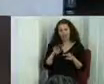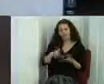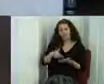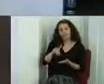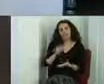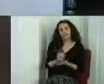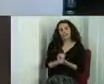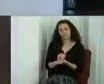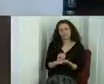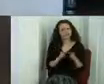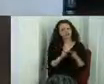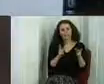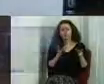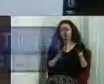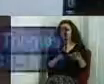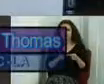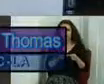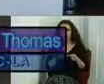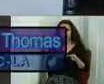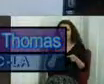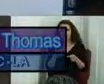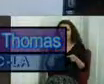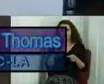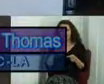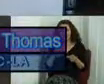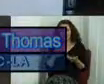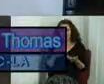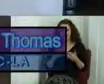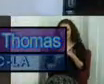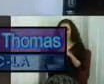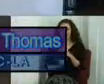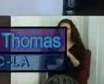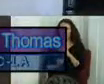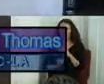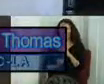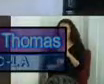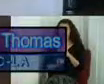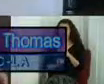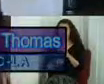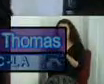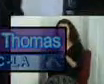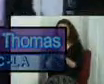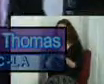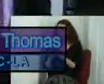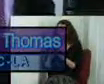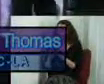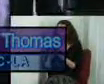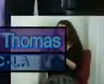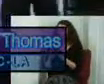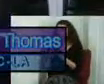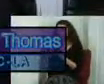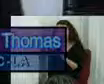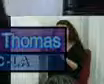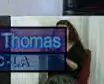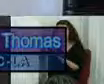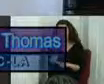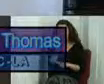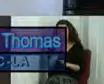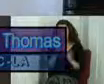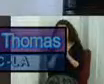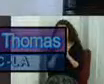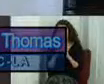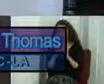no longer need to be isolated. We find the place where God's grace abounds, not because we have towed a party